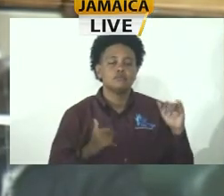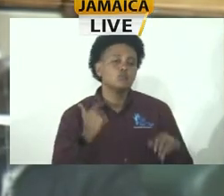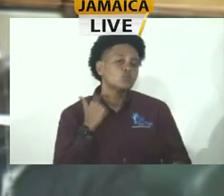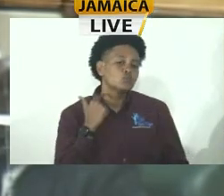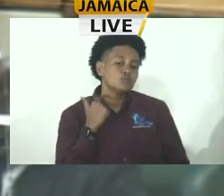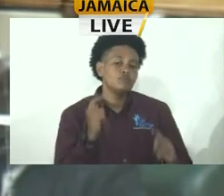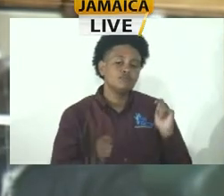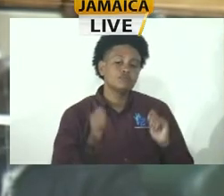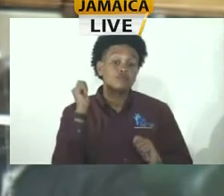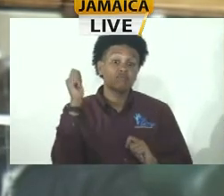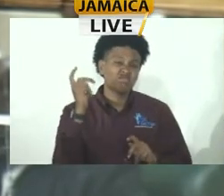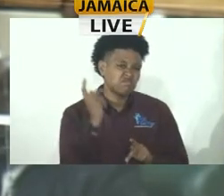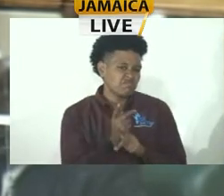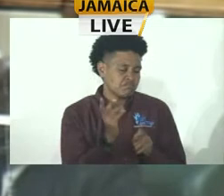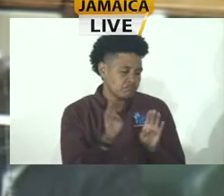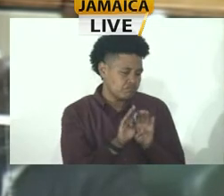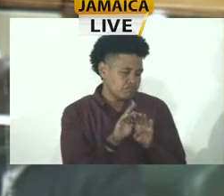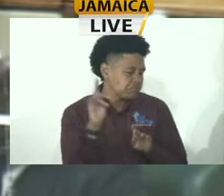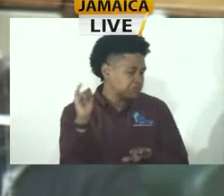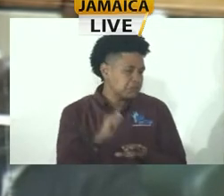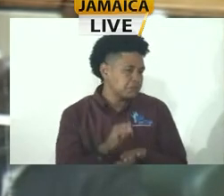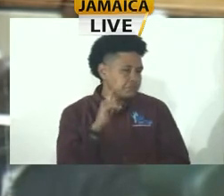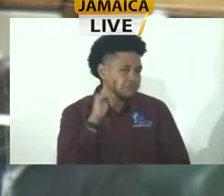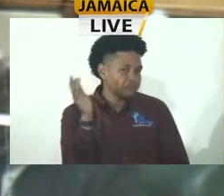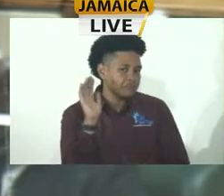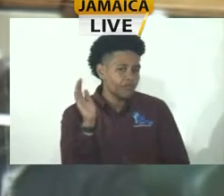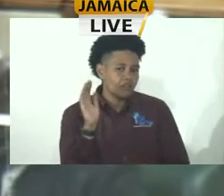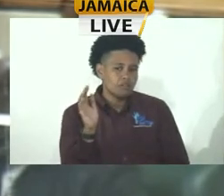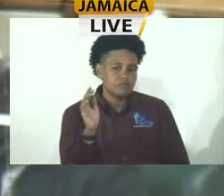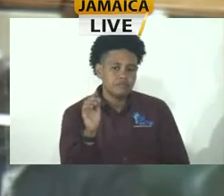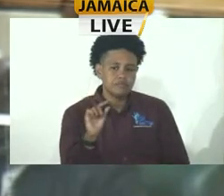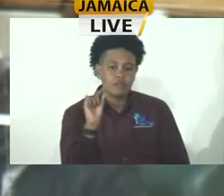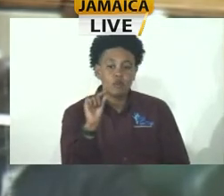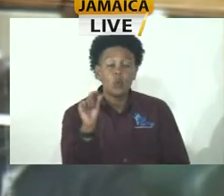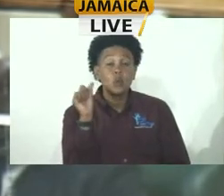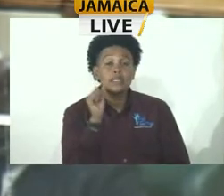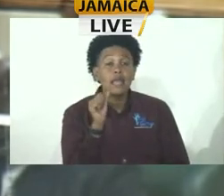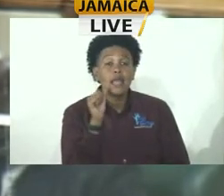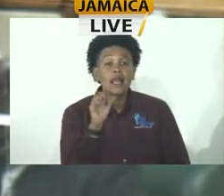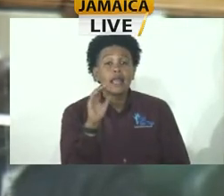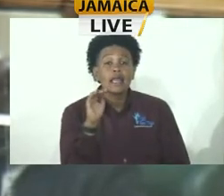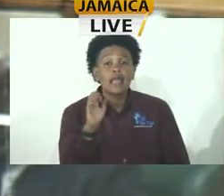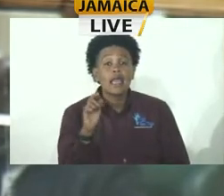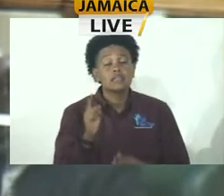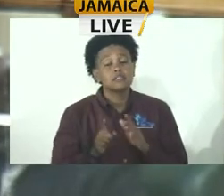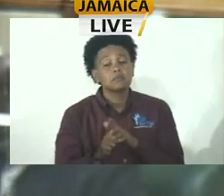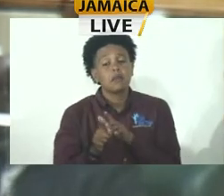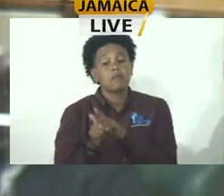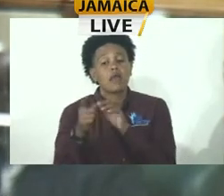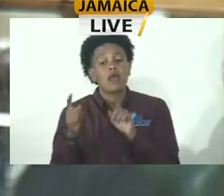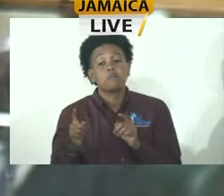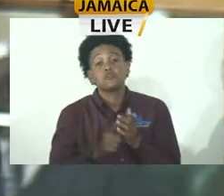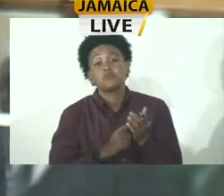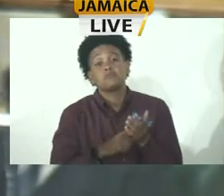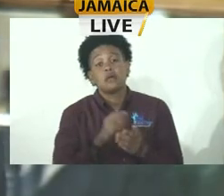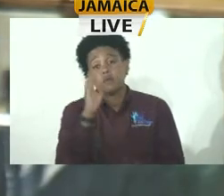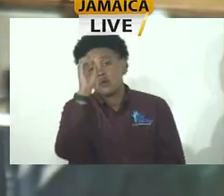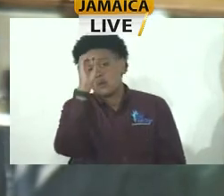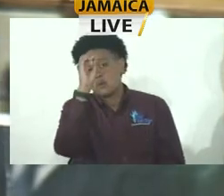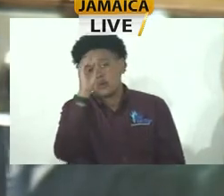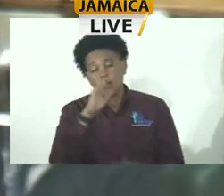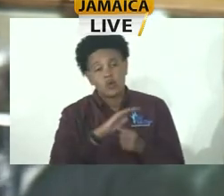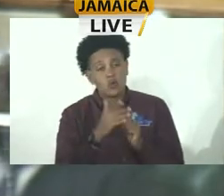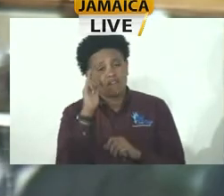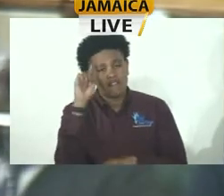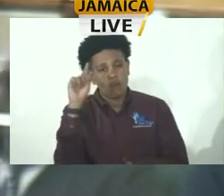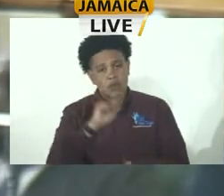trinidad maintained a very low daily case rate sometimes no cases for a